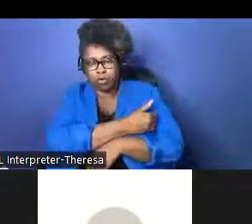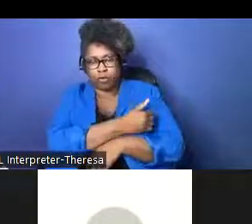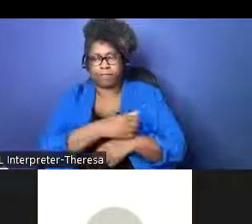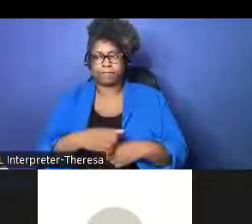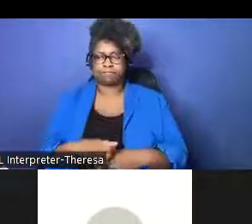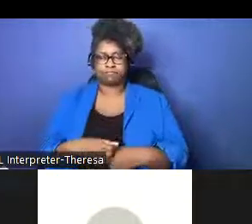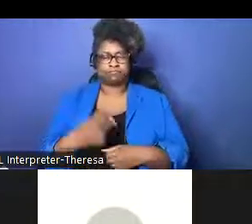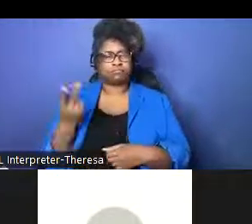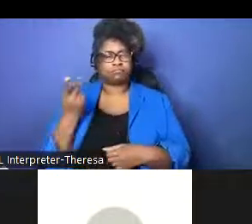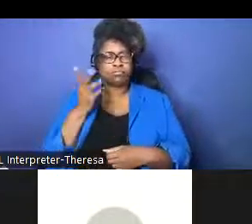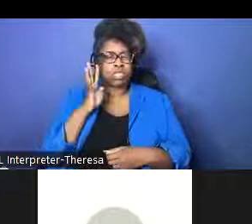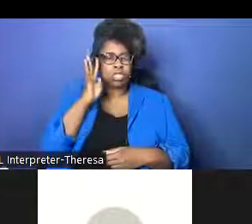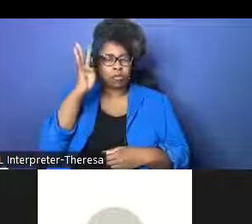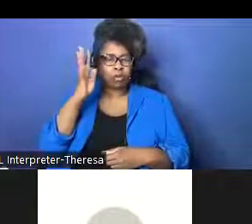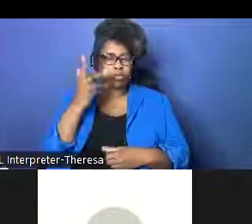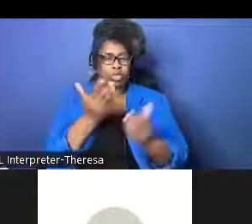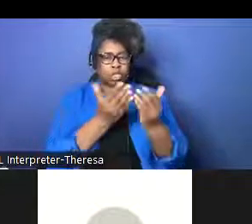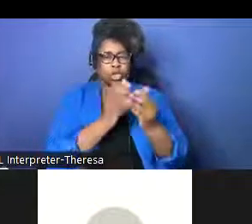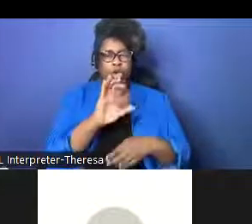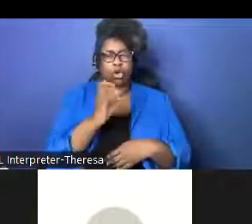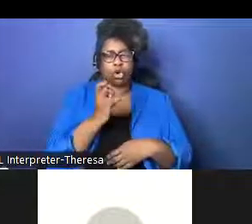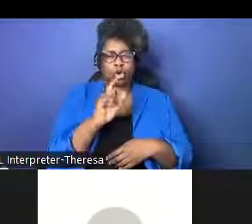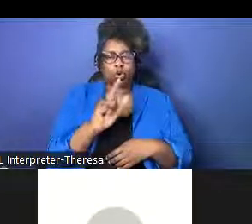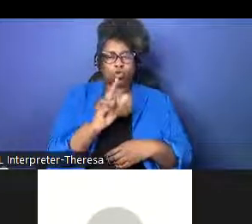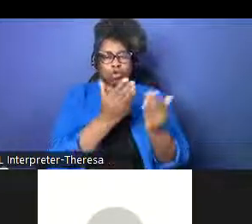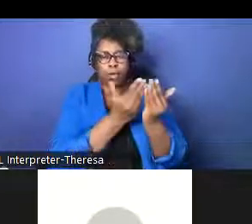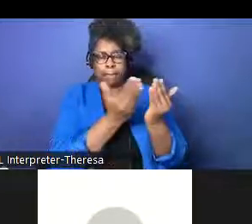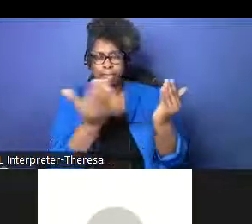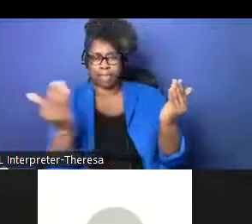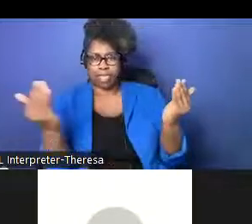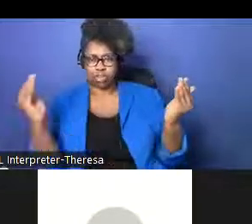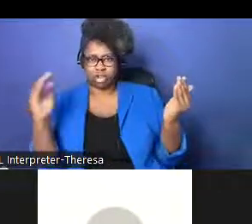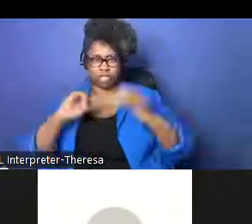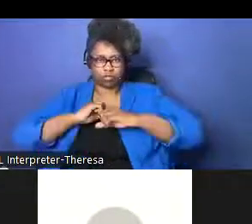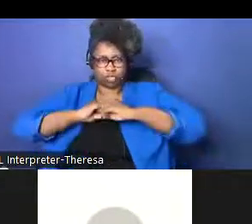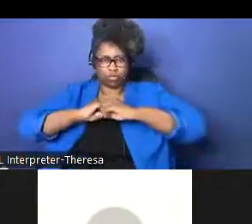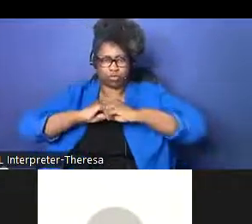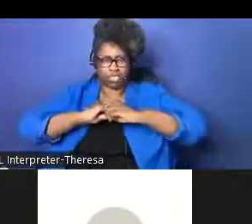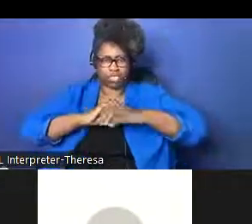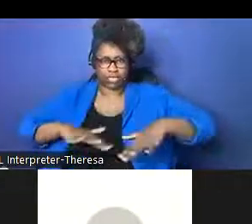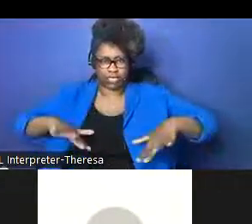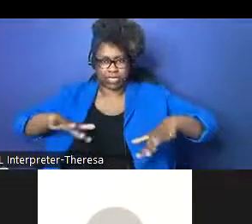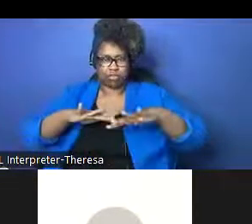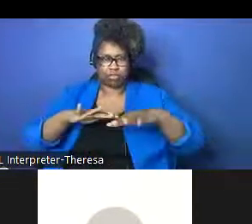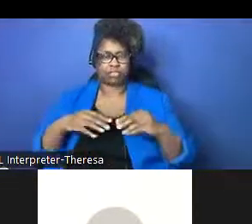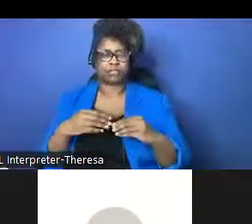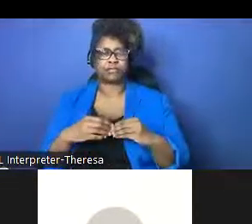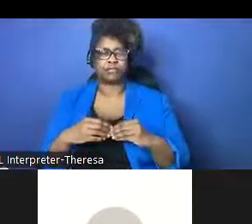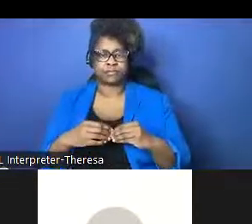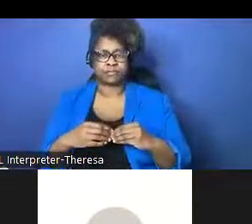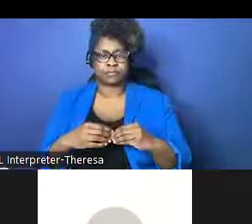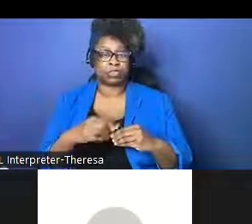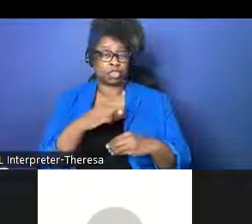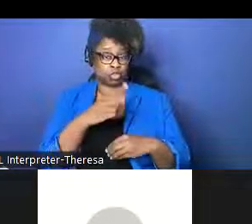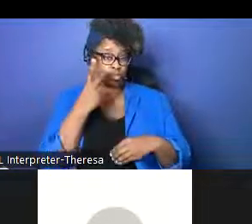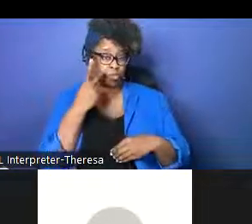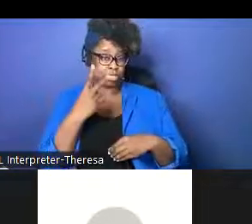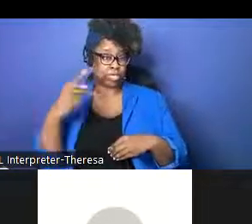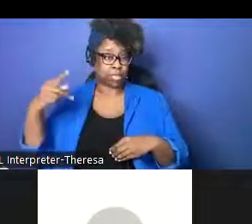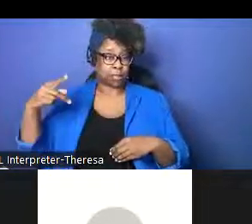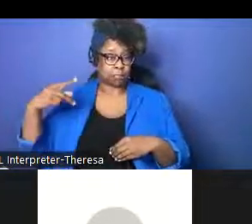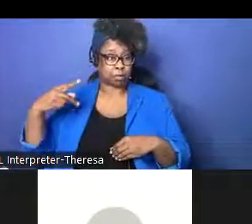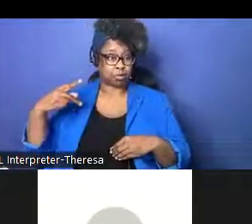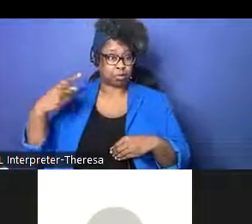a coastal barrier alignment that would protect the areas behind it. So here you still see that purple